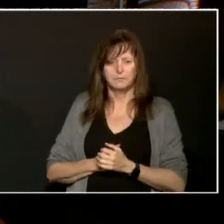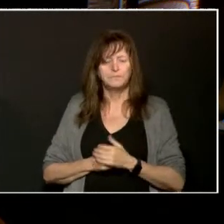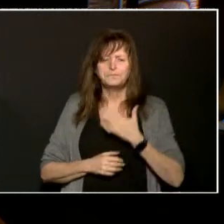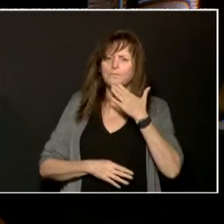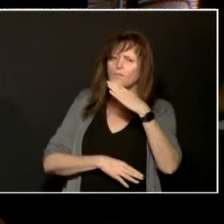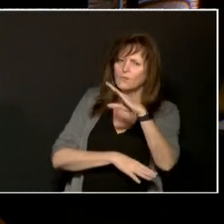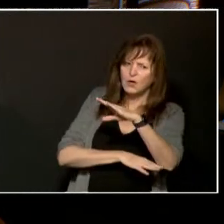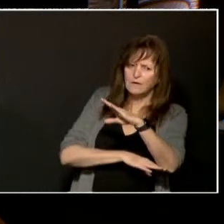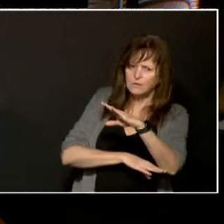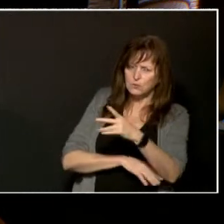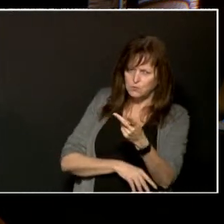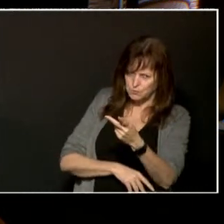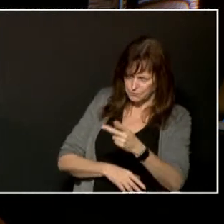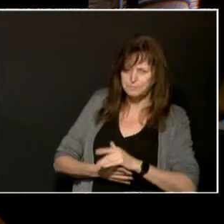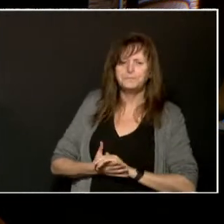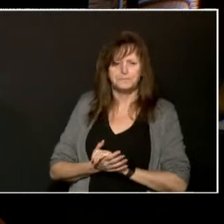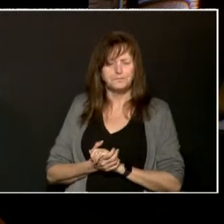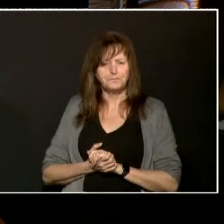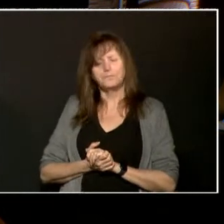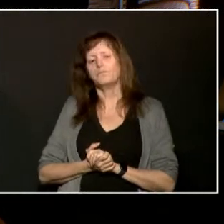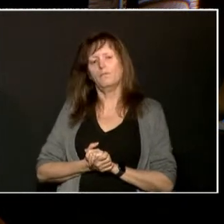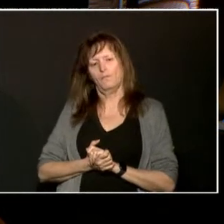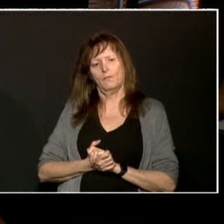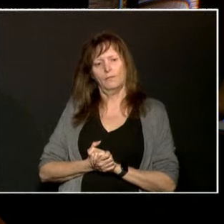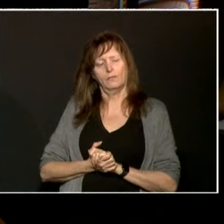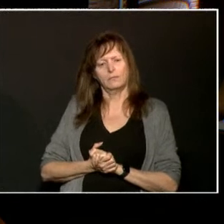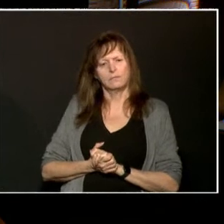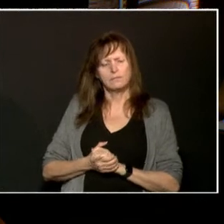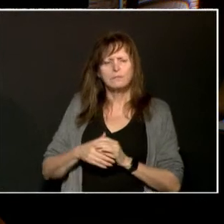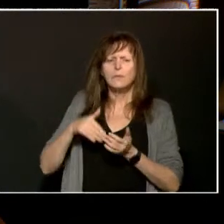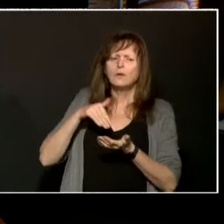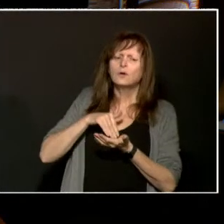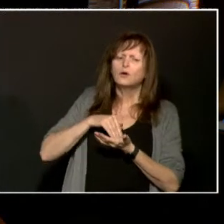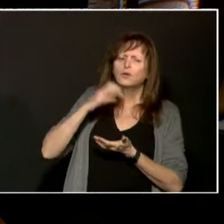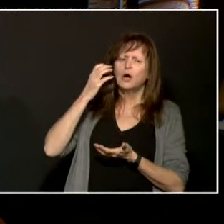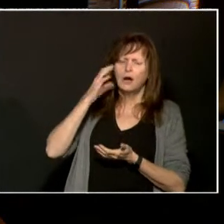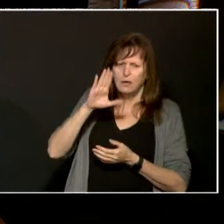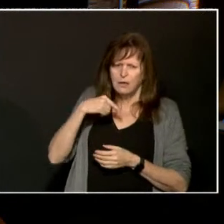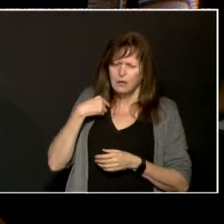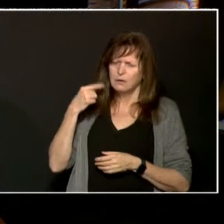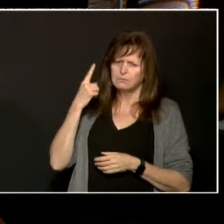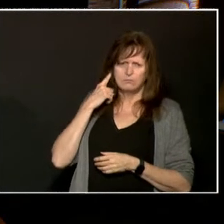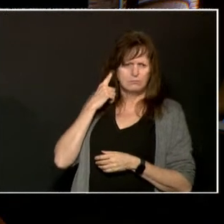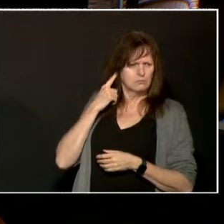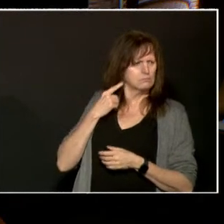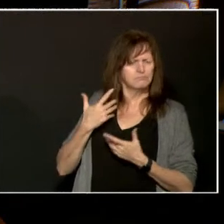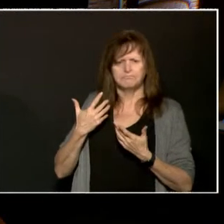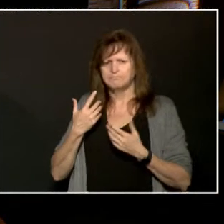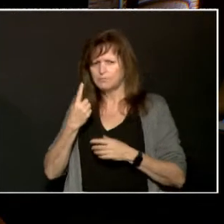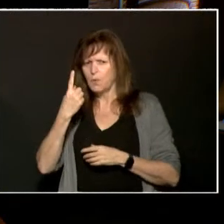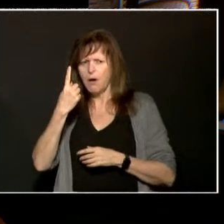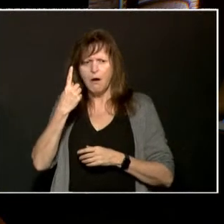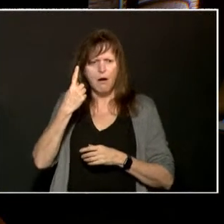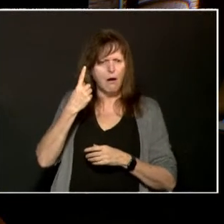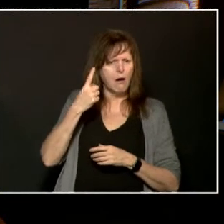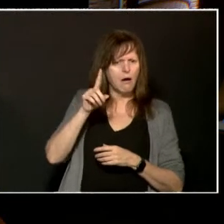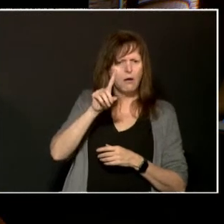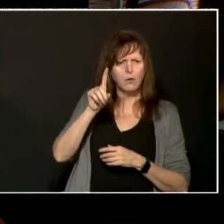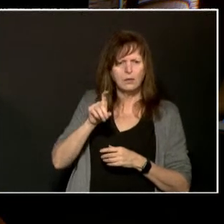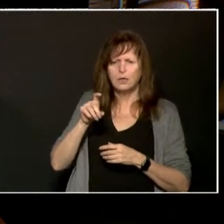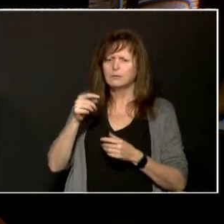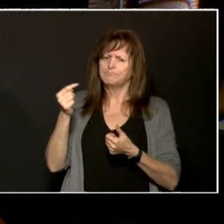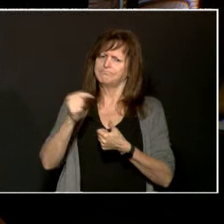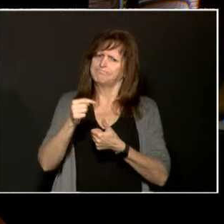Brown, one of the questions that's been going around at the moment is the issue of the dose interval on AstraZeneca.